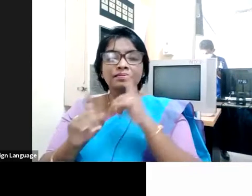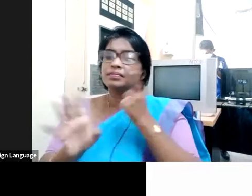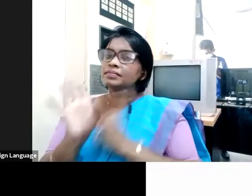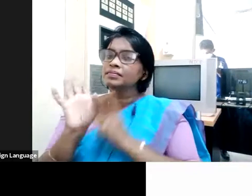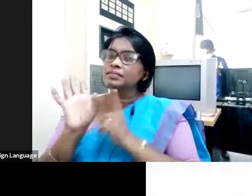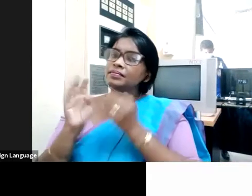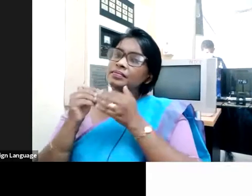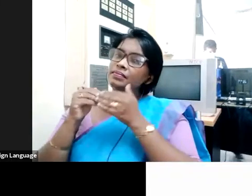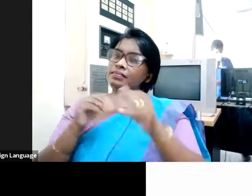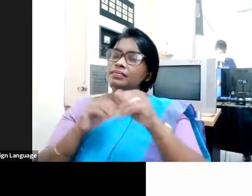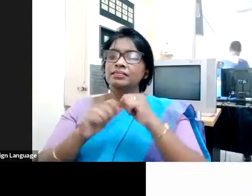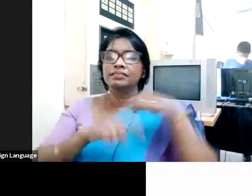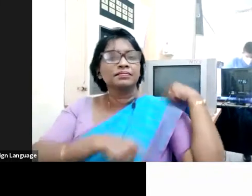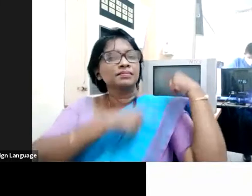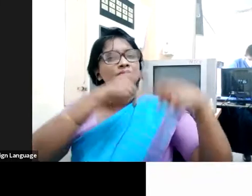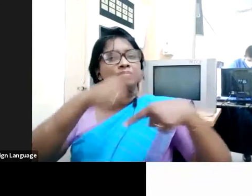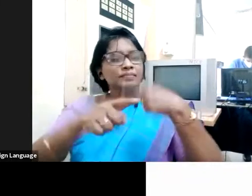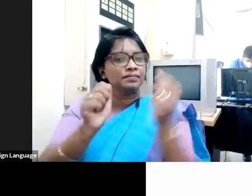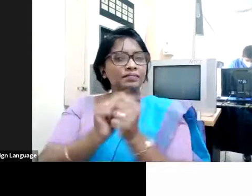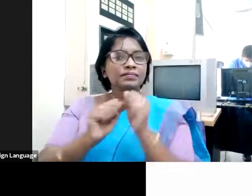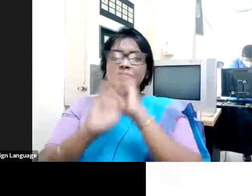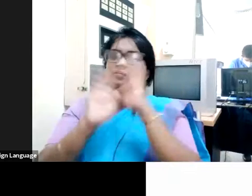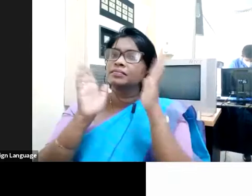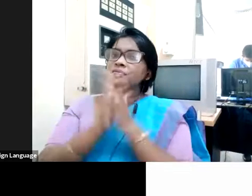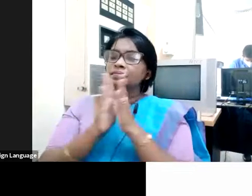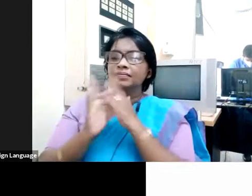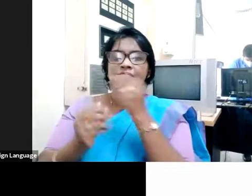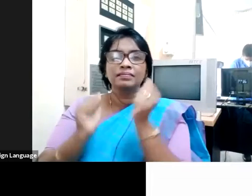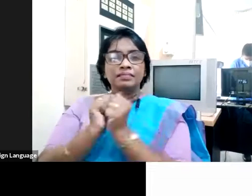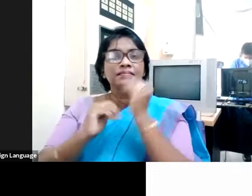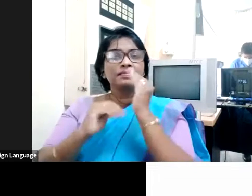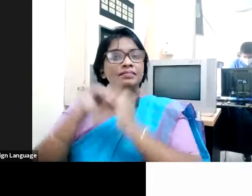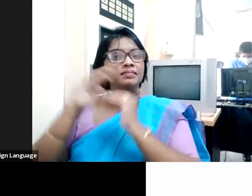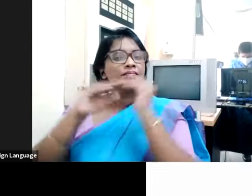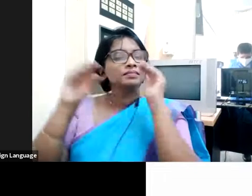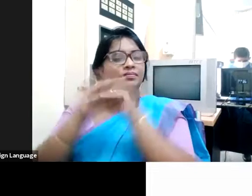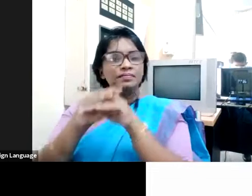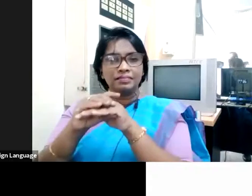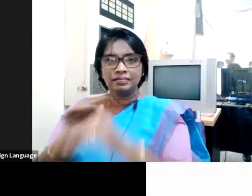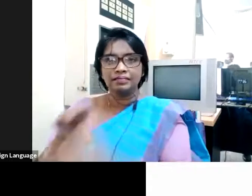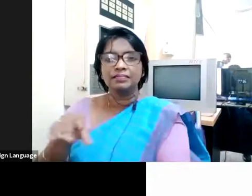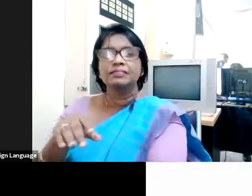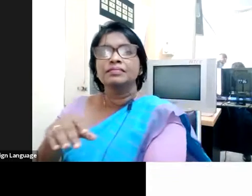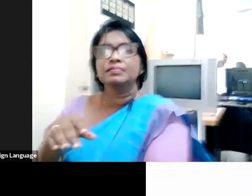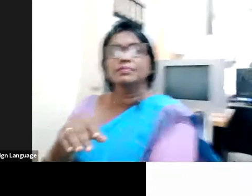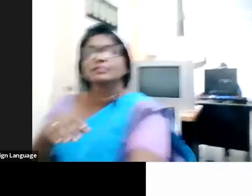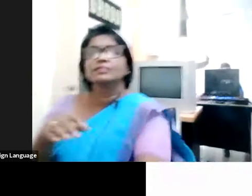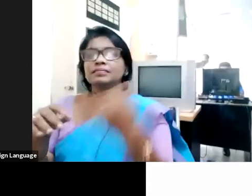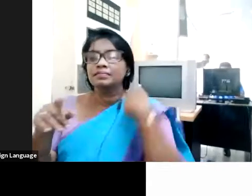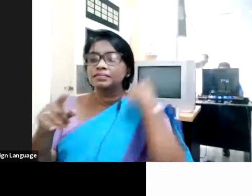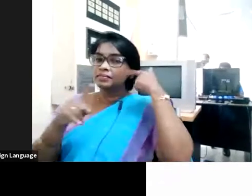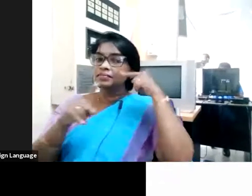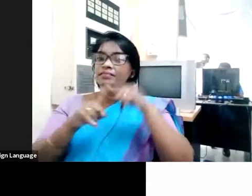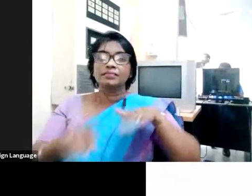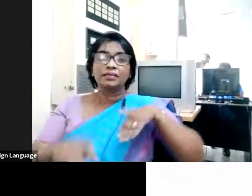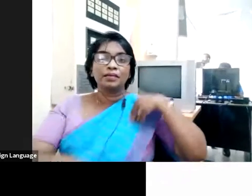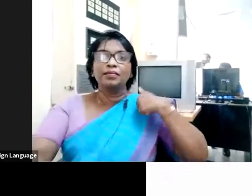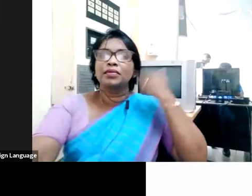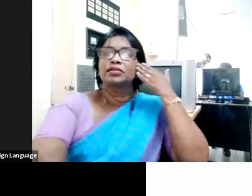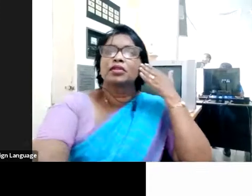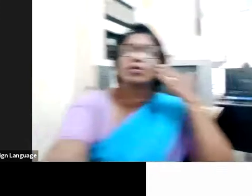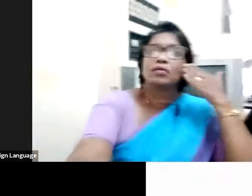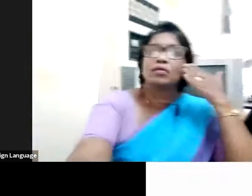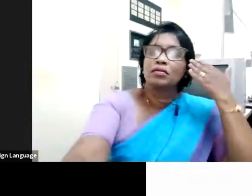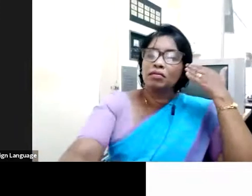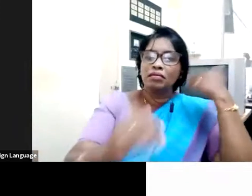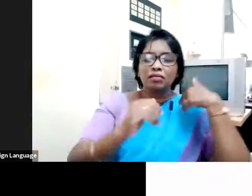be engaged. I think that's the initial opening remarks that I would like to make, and I'm